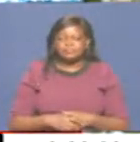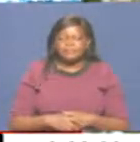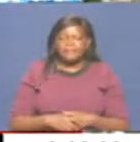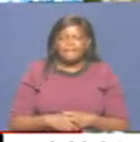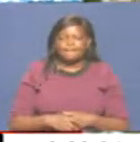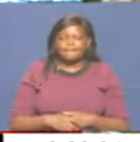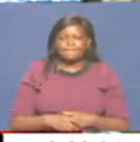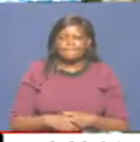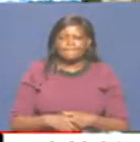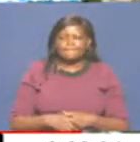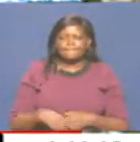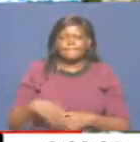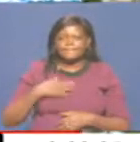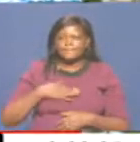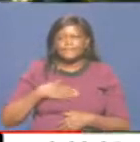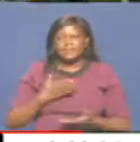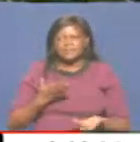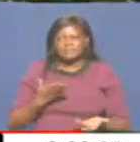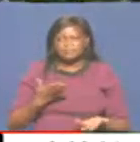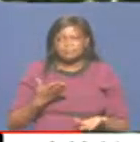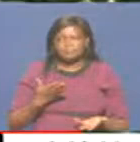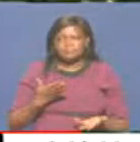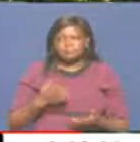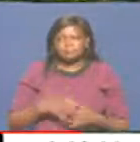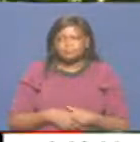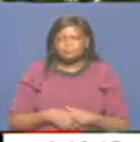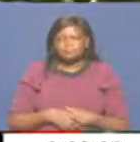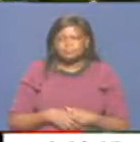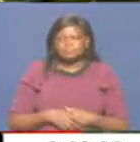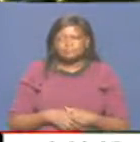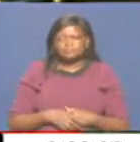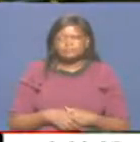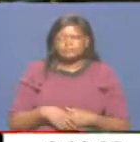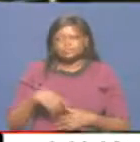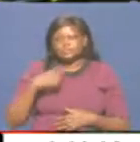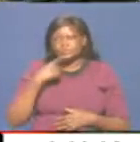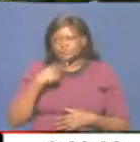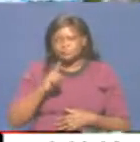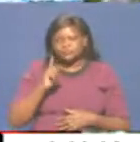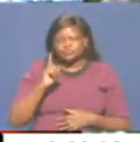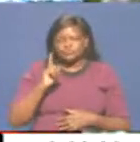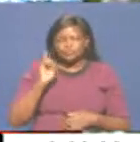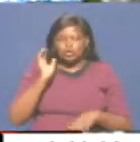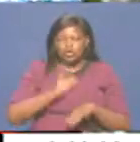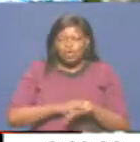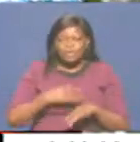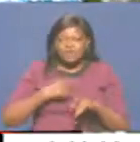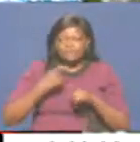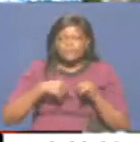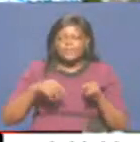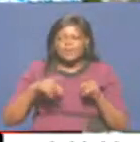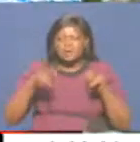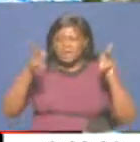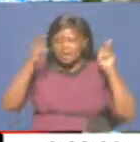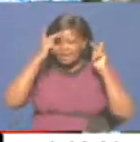to replace Francis. So Eddie Madimatu got me from Kakamega. So I